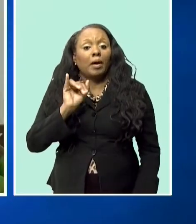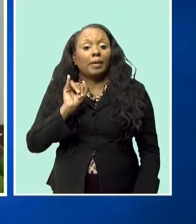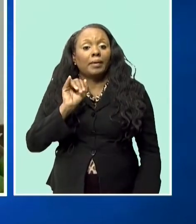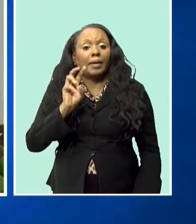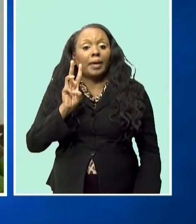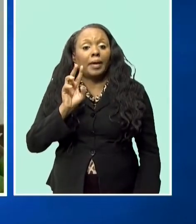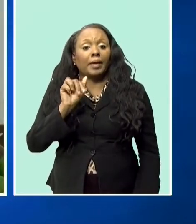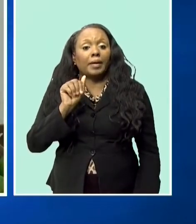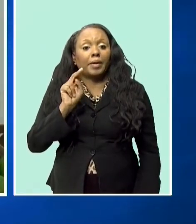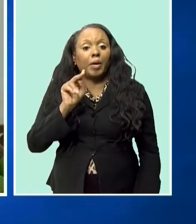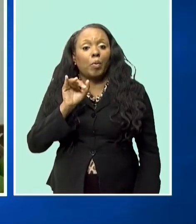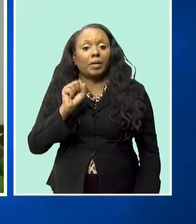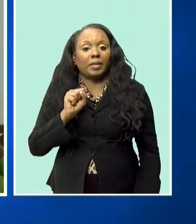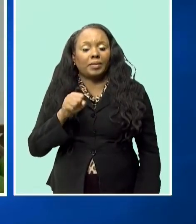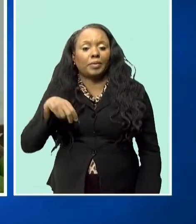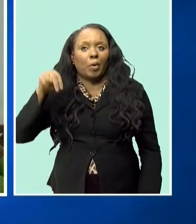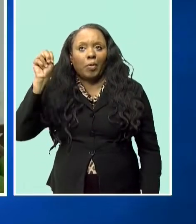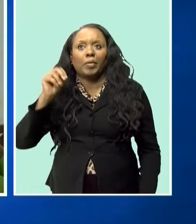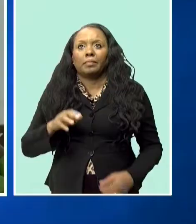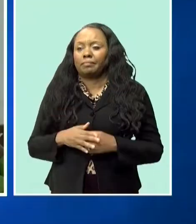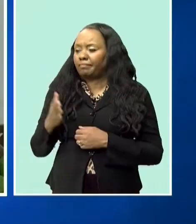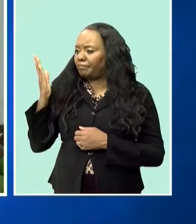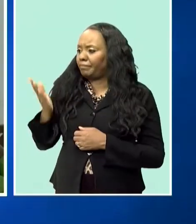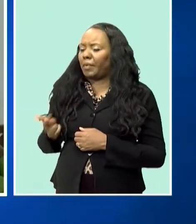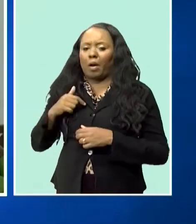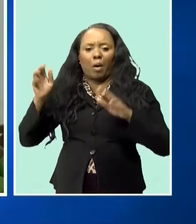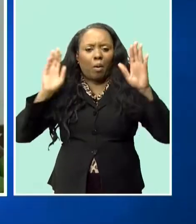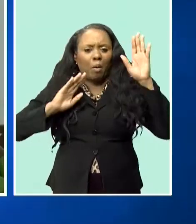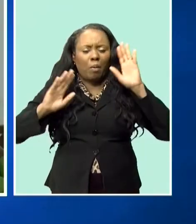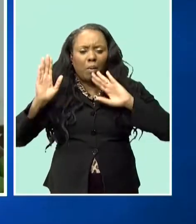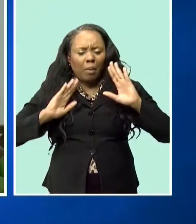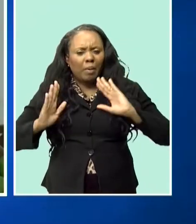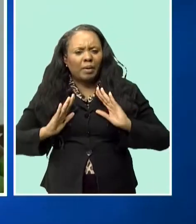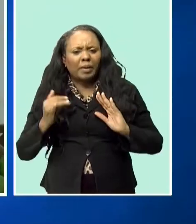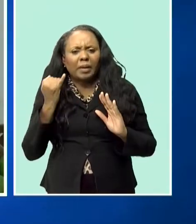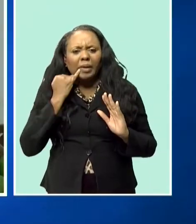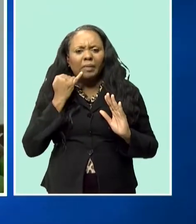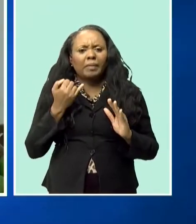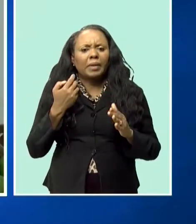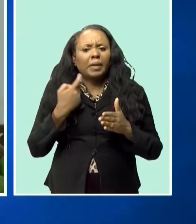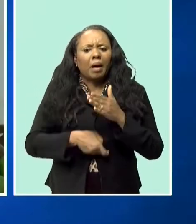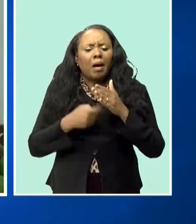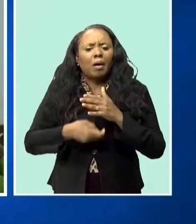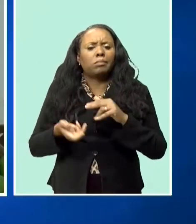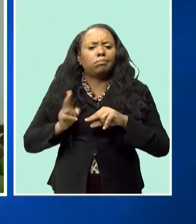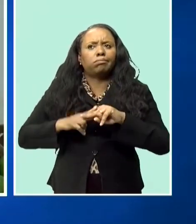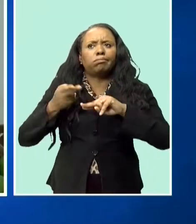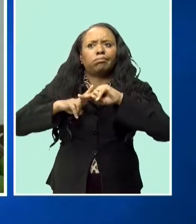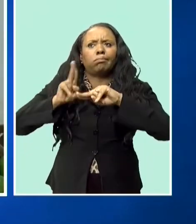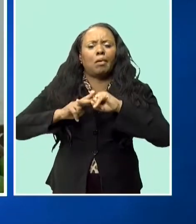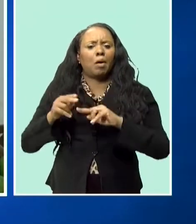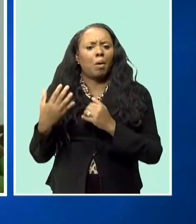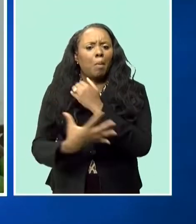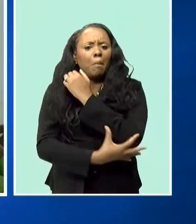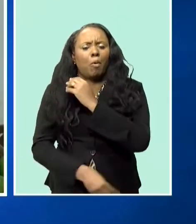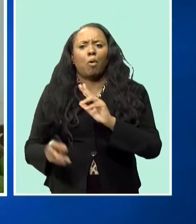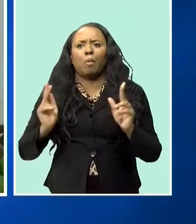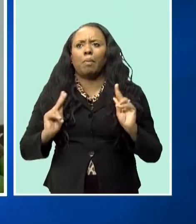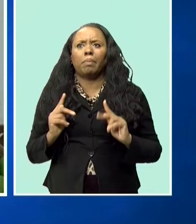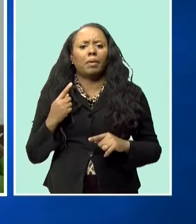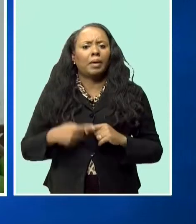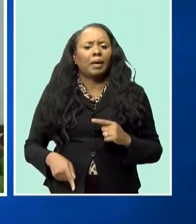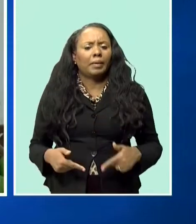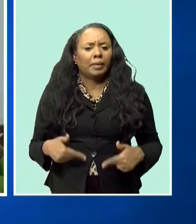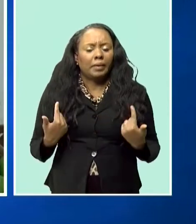these prices remain at the level that they're at, the poor in Barbados will not be able to continue to survive. And so we are making another